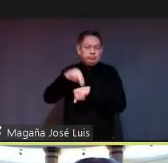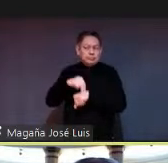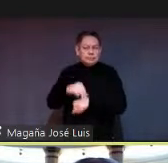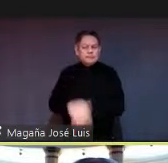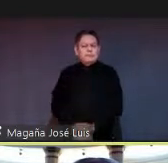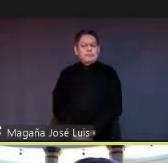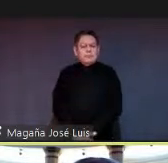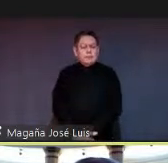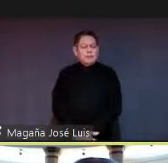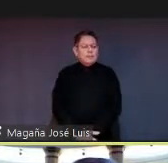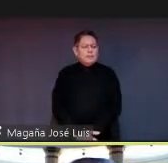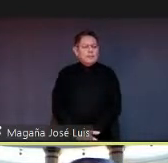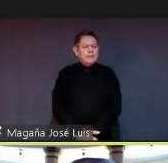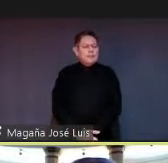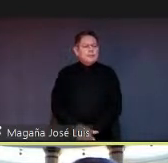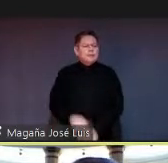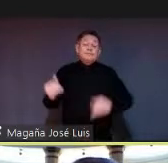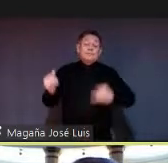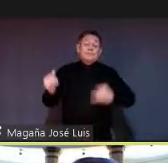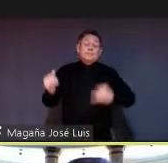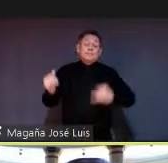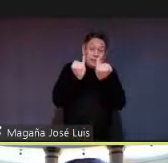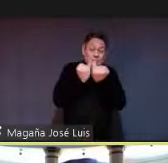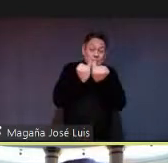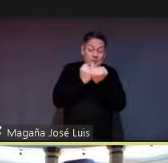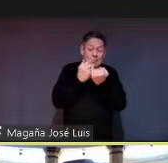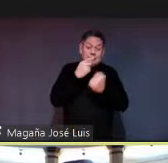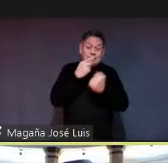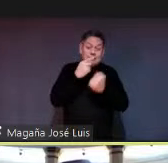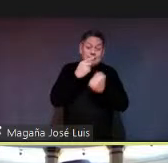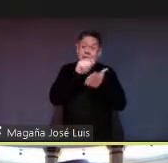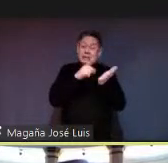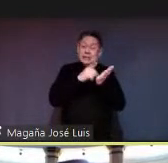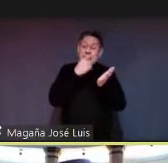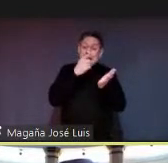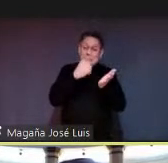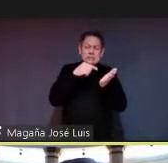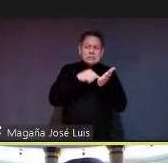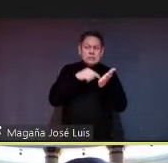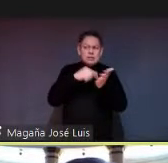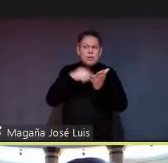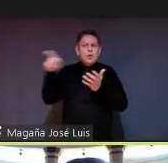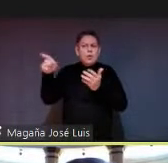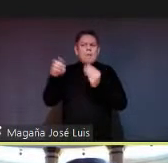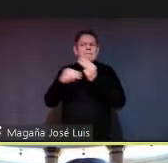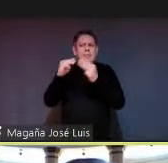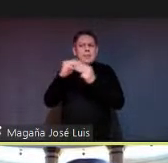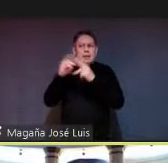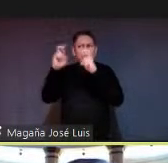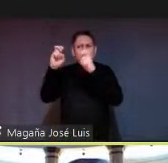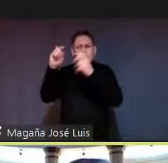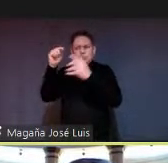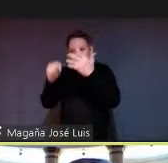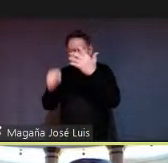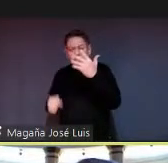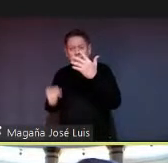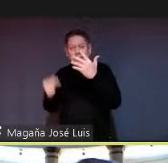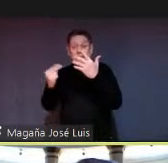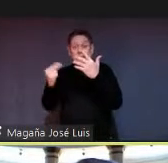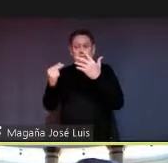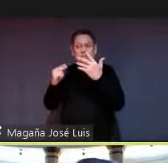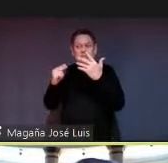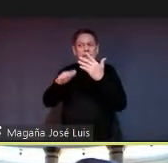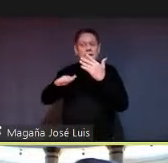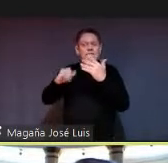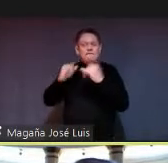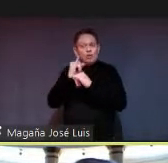Then this new University Act required that we included overall studies as part of our medical